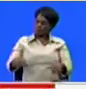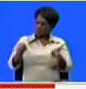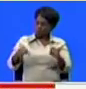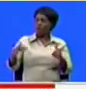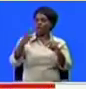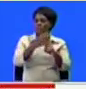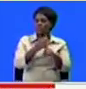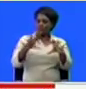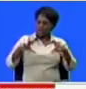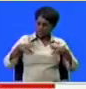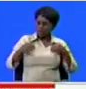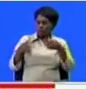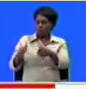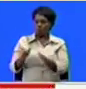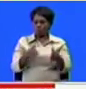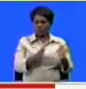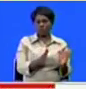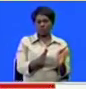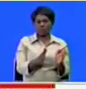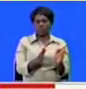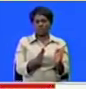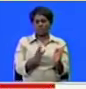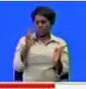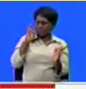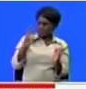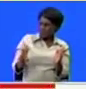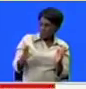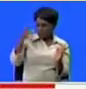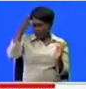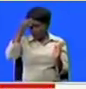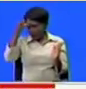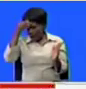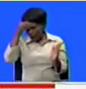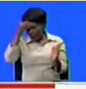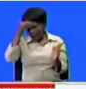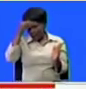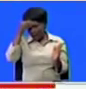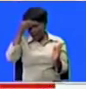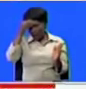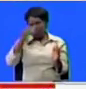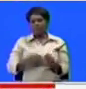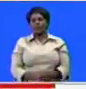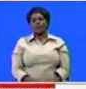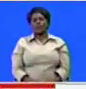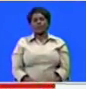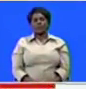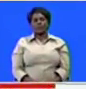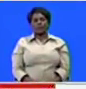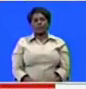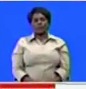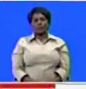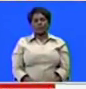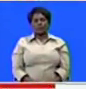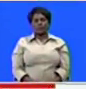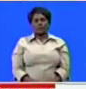we embrace the opportunity and come and watch and learn from these guys who are doing it the best. Kliniki hiyo inaandaliwa kwa muda wa